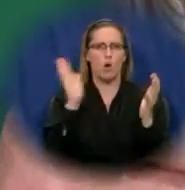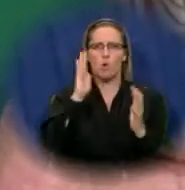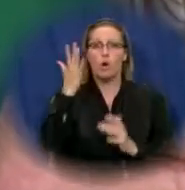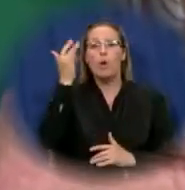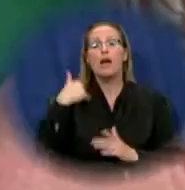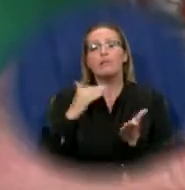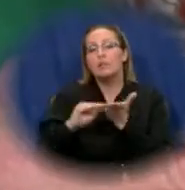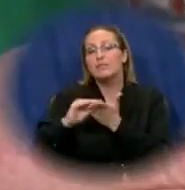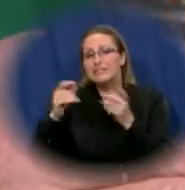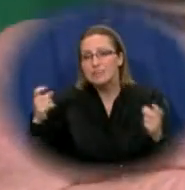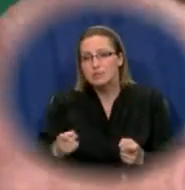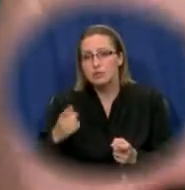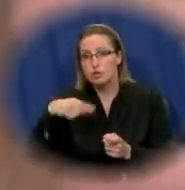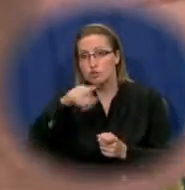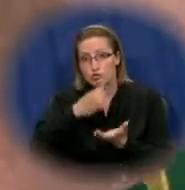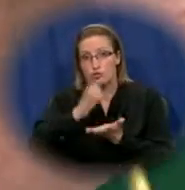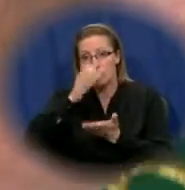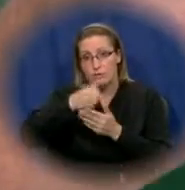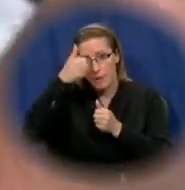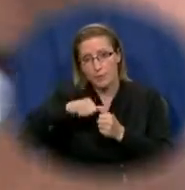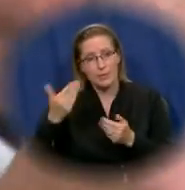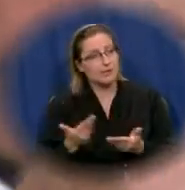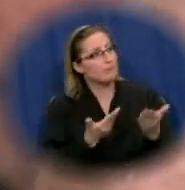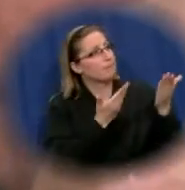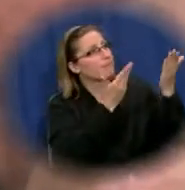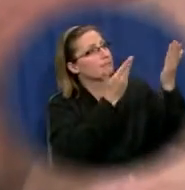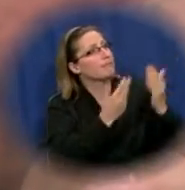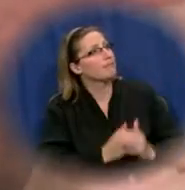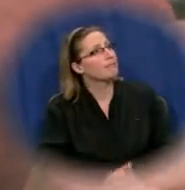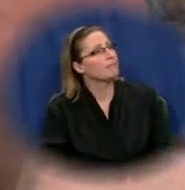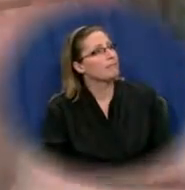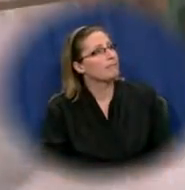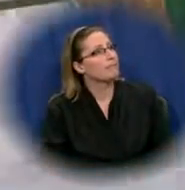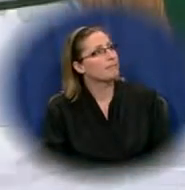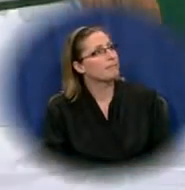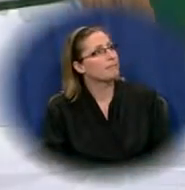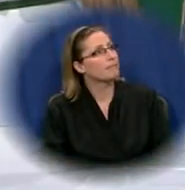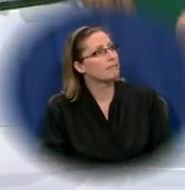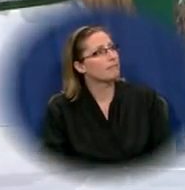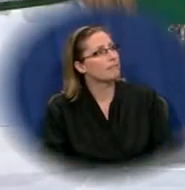forgiveness of sins. Do this in memory of me."